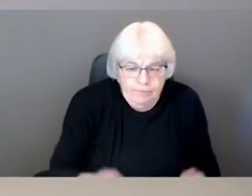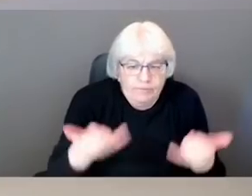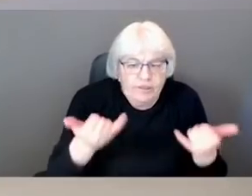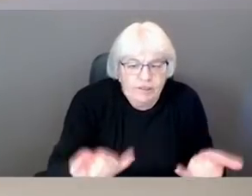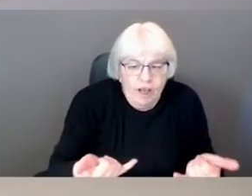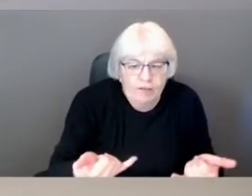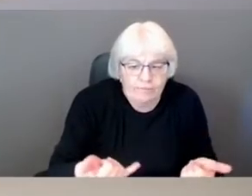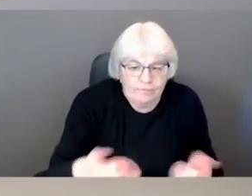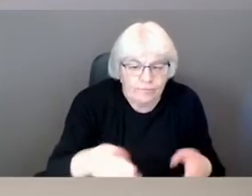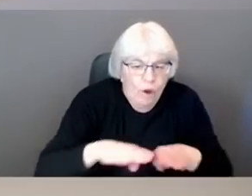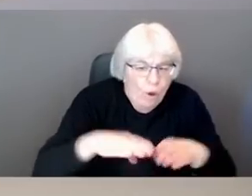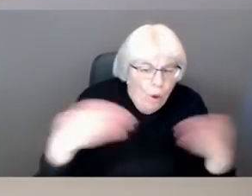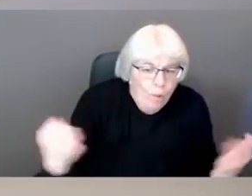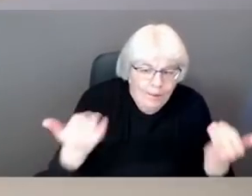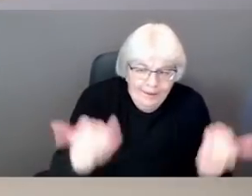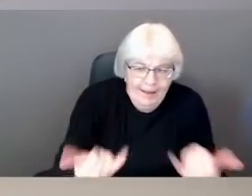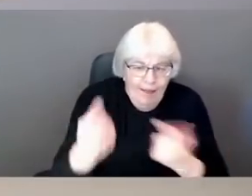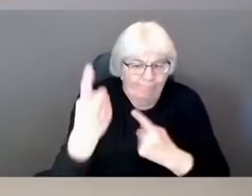Guardian.